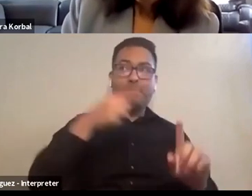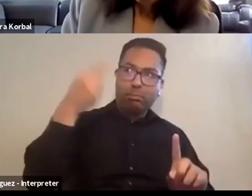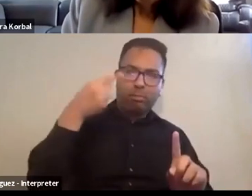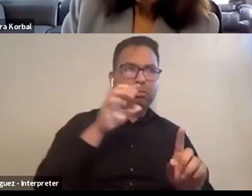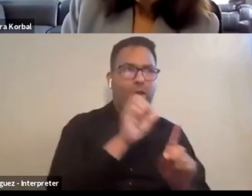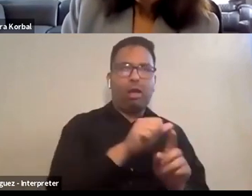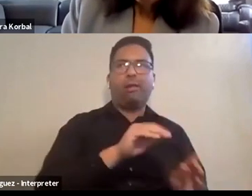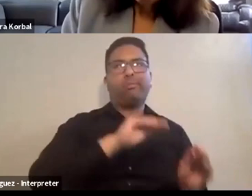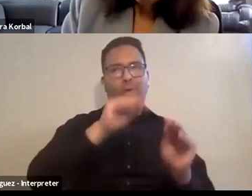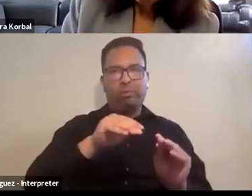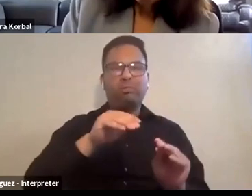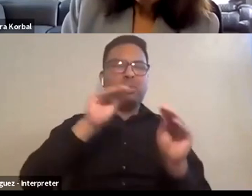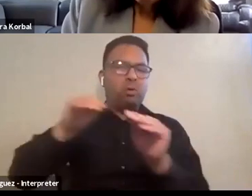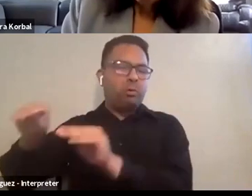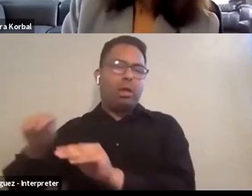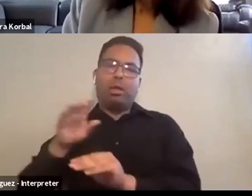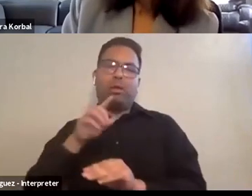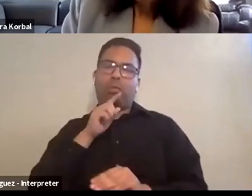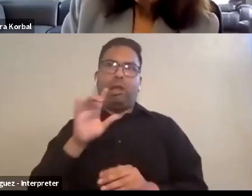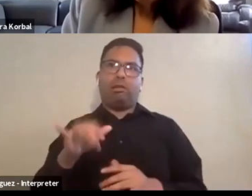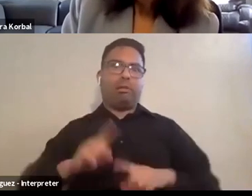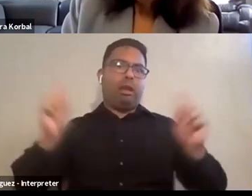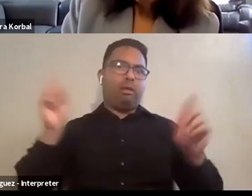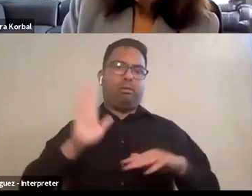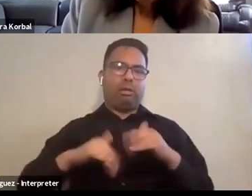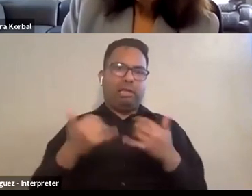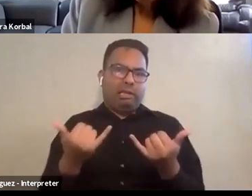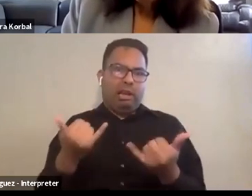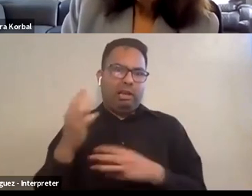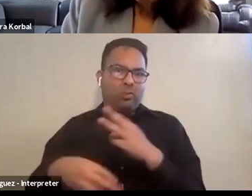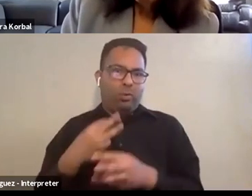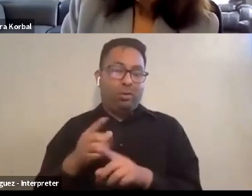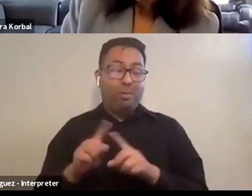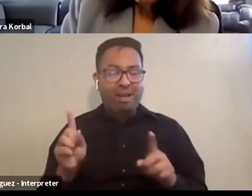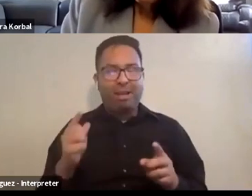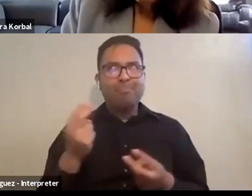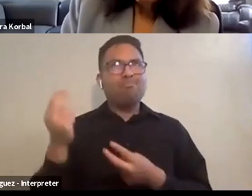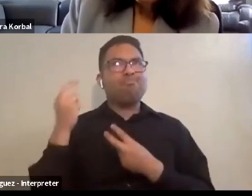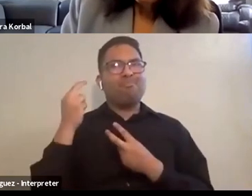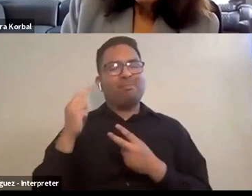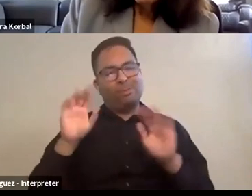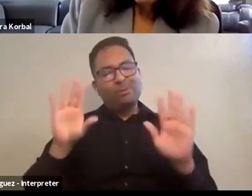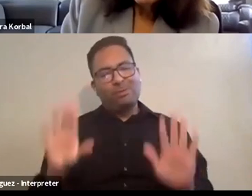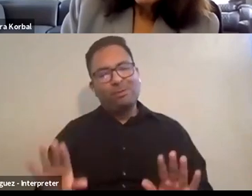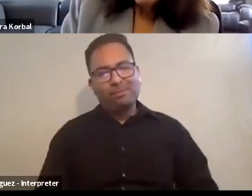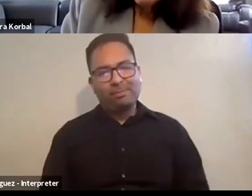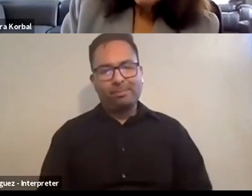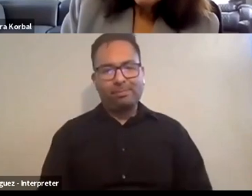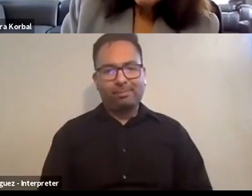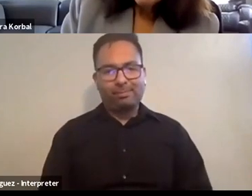artisanal in terms of today's world, but quite wonderful. Yeah.